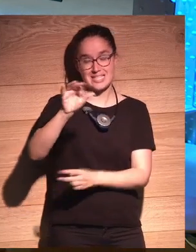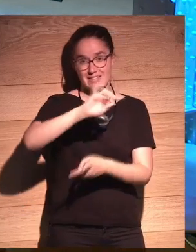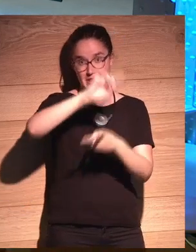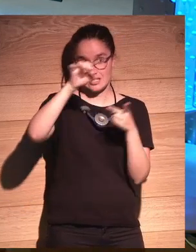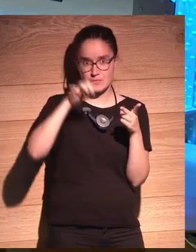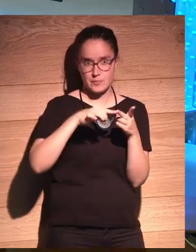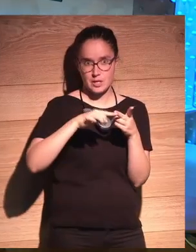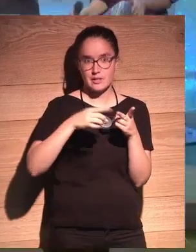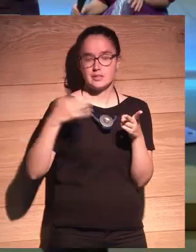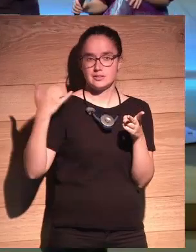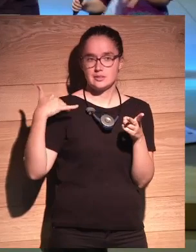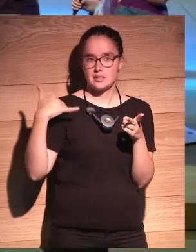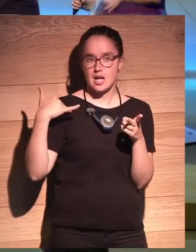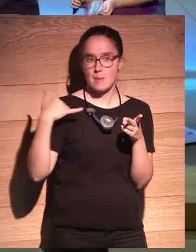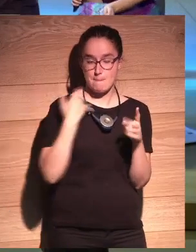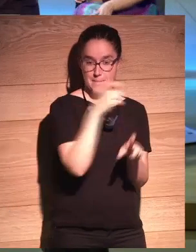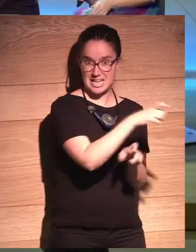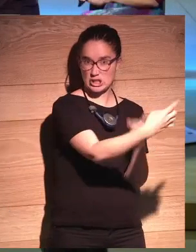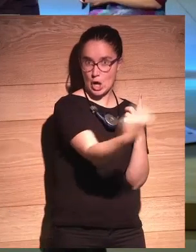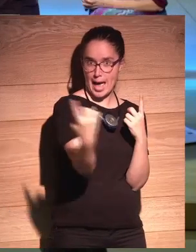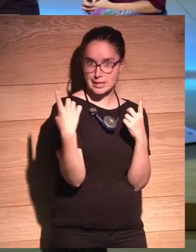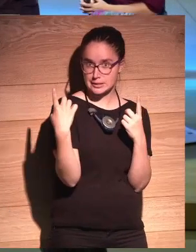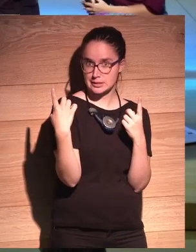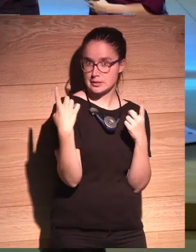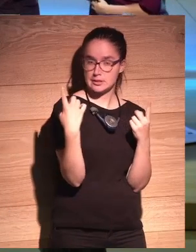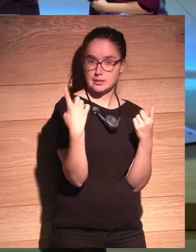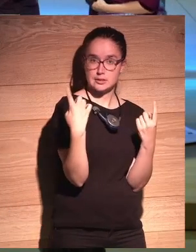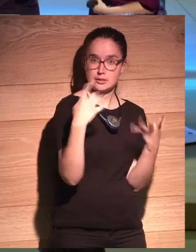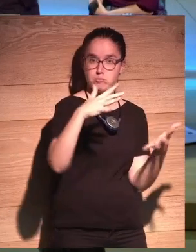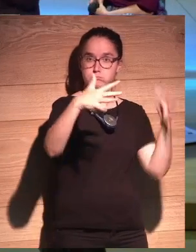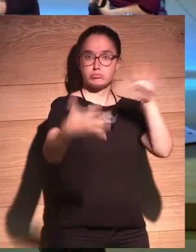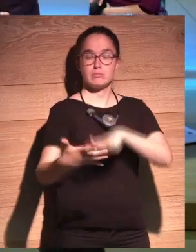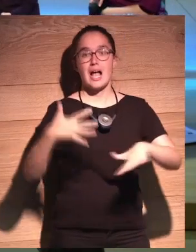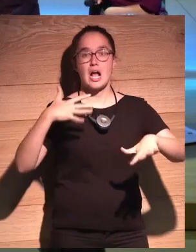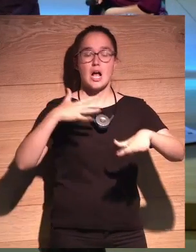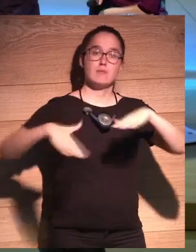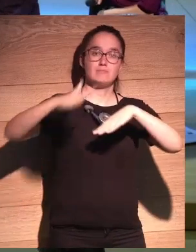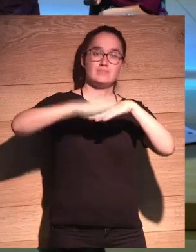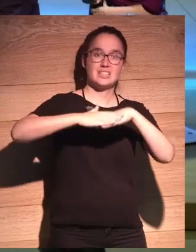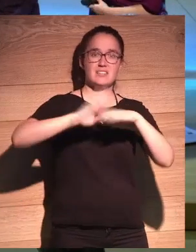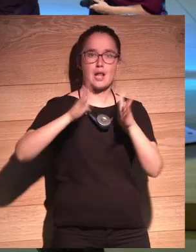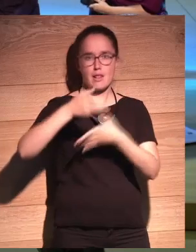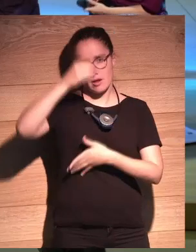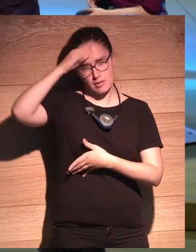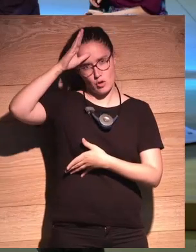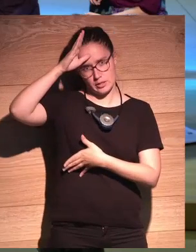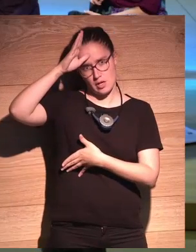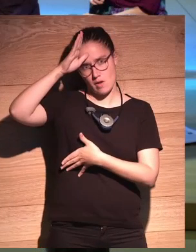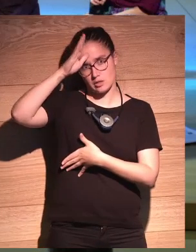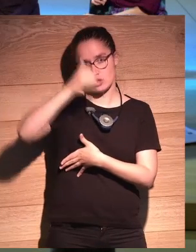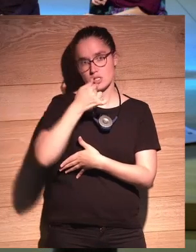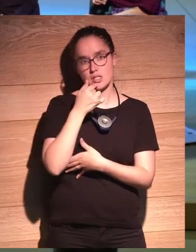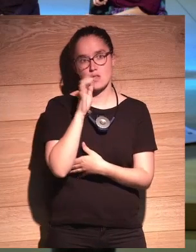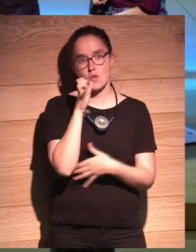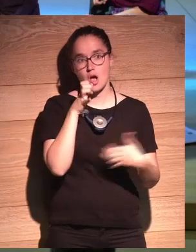these SDGs. Next time will be when we move from being, when we are able to activate the collective intelligence